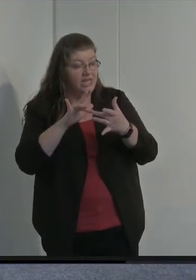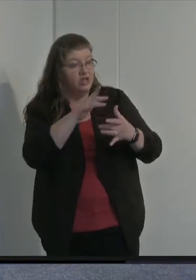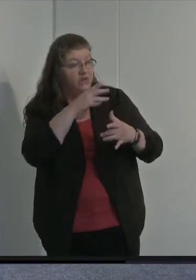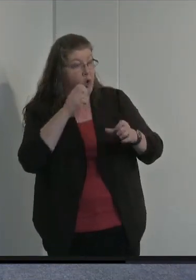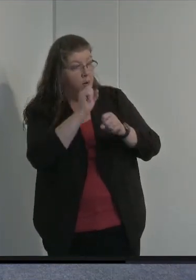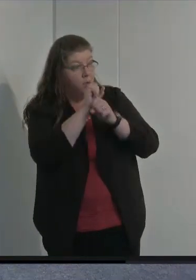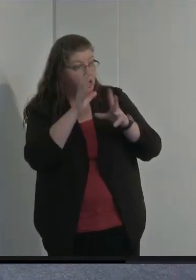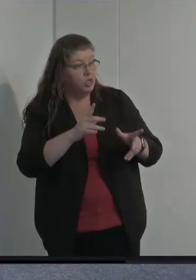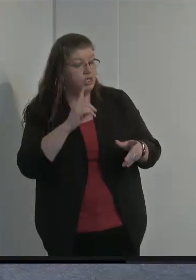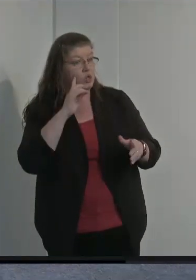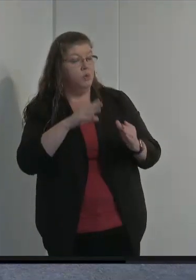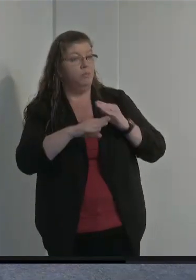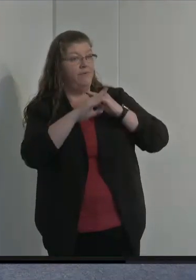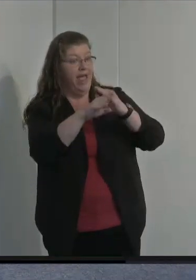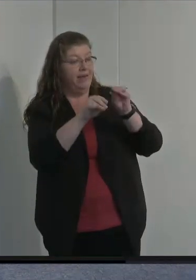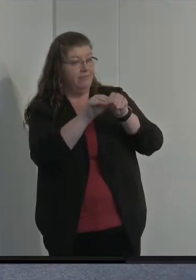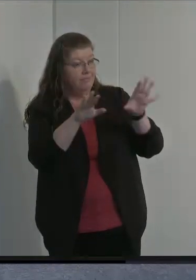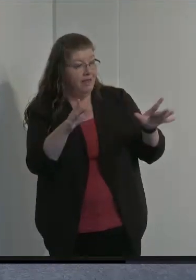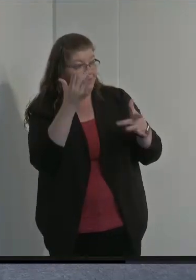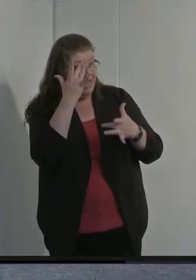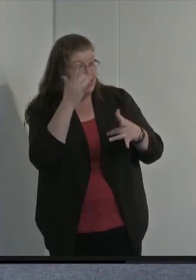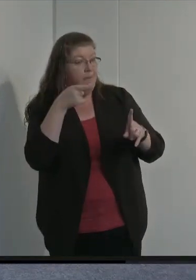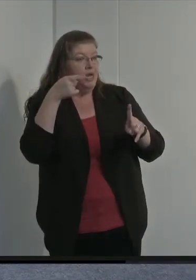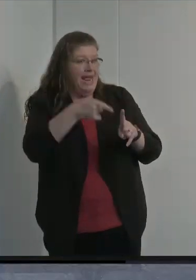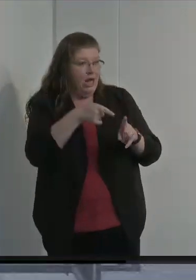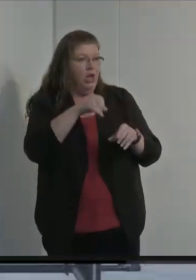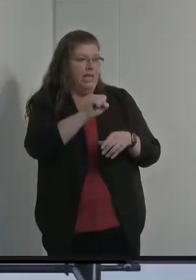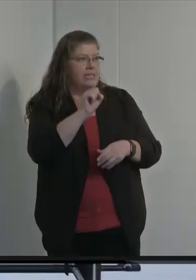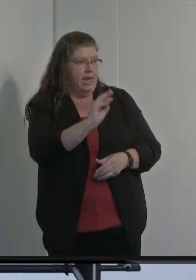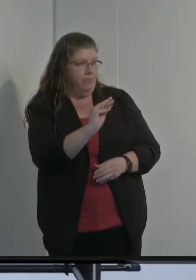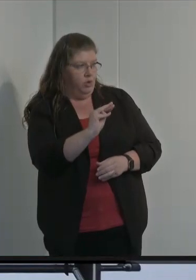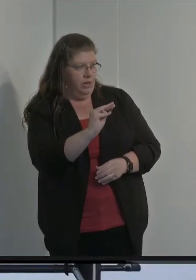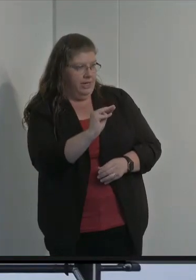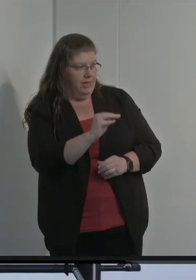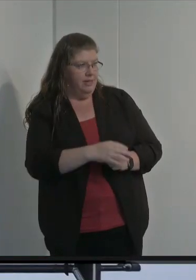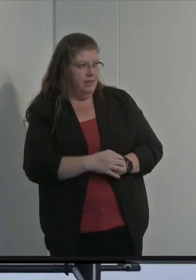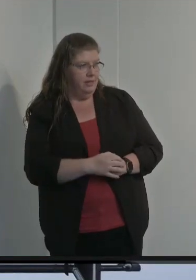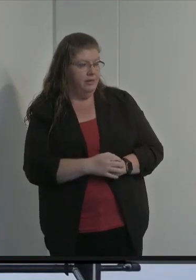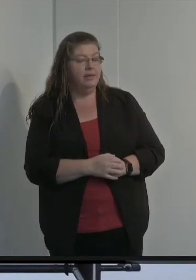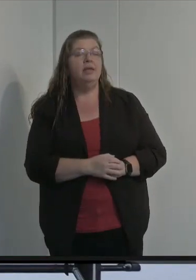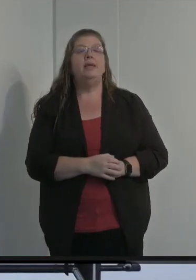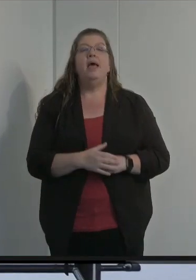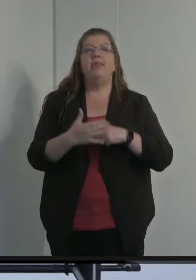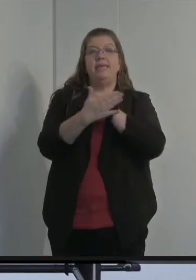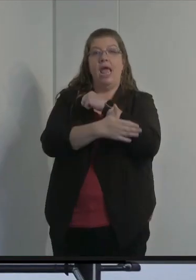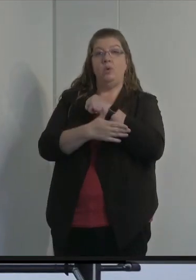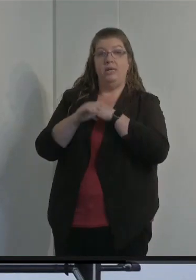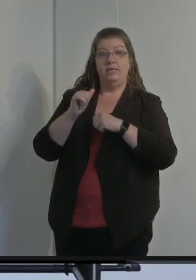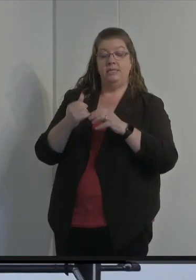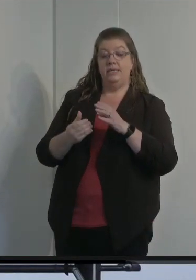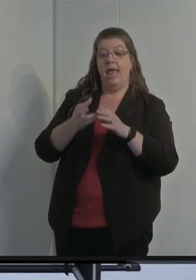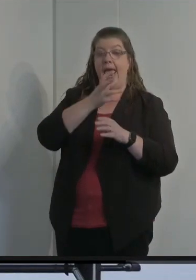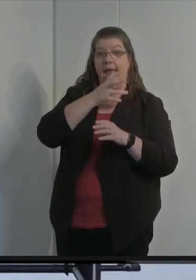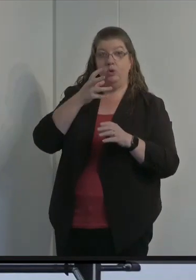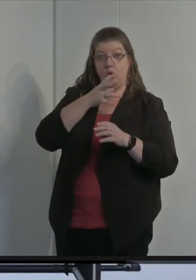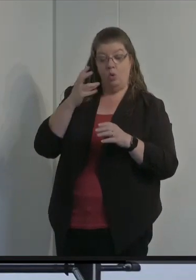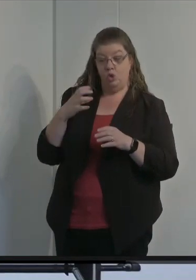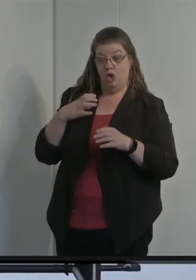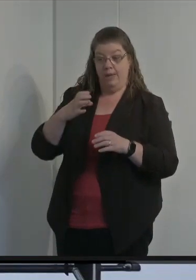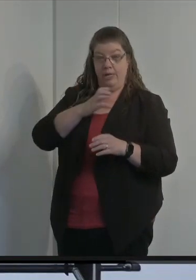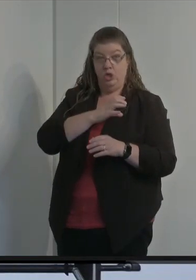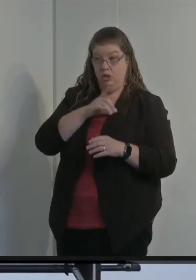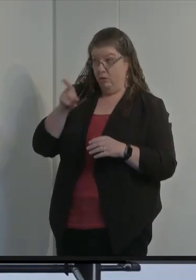worker infection, particularly in Santa Maria? The county's agricultural commissioner is working directly